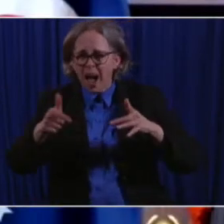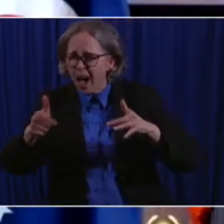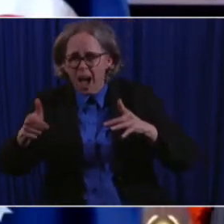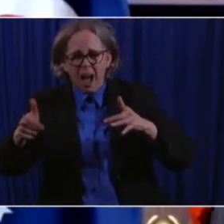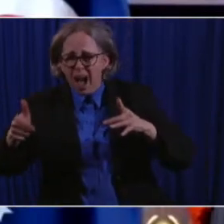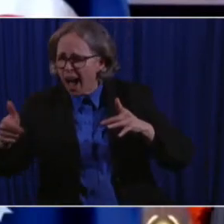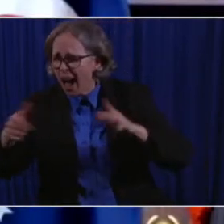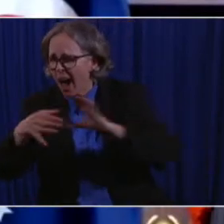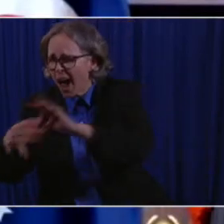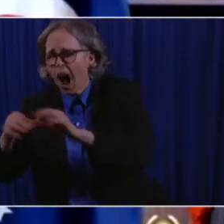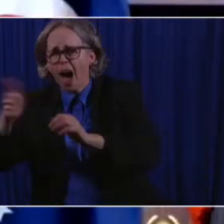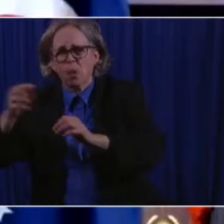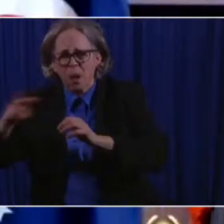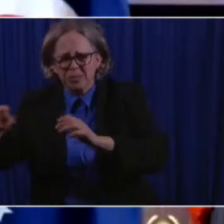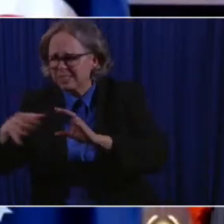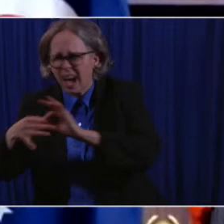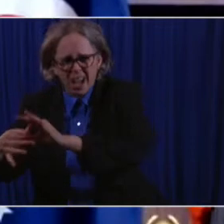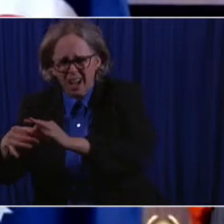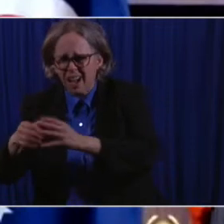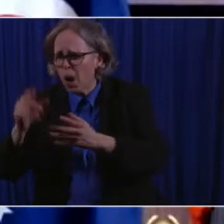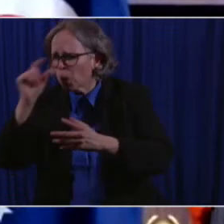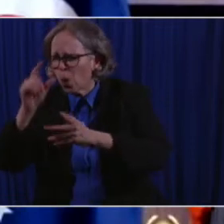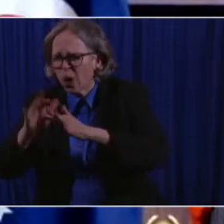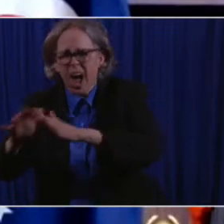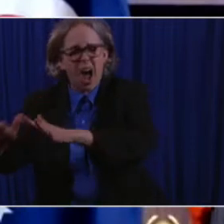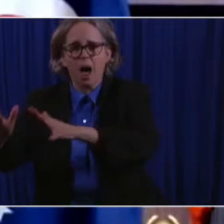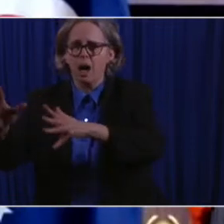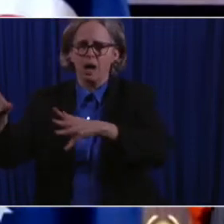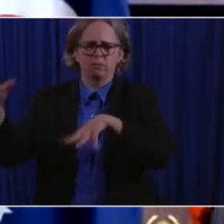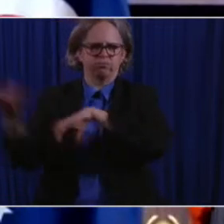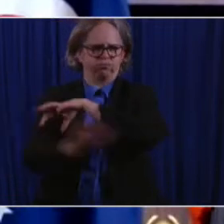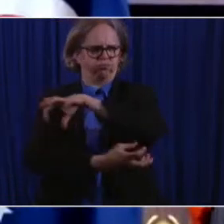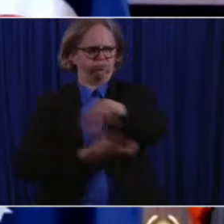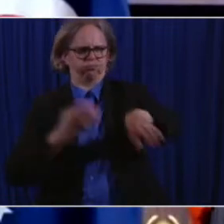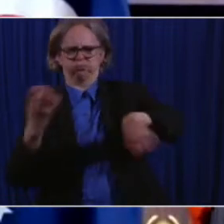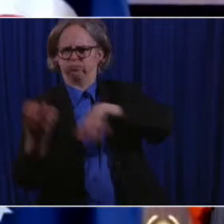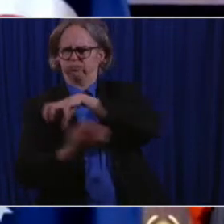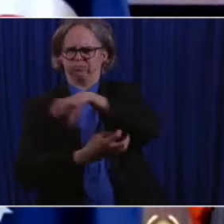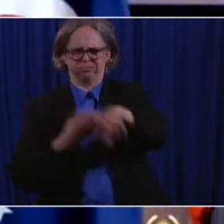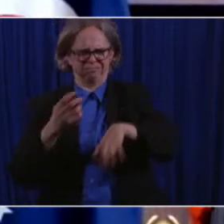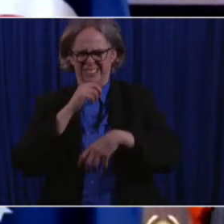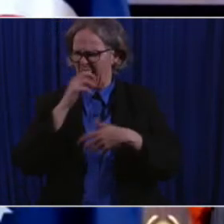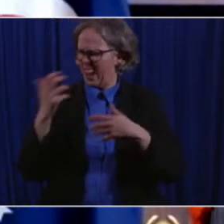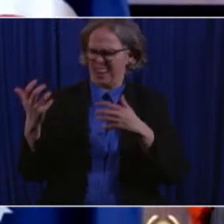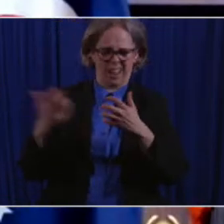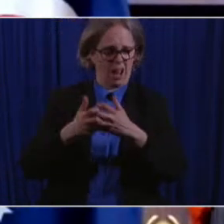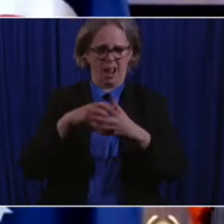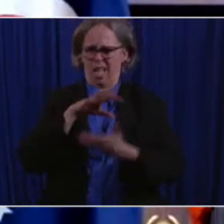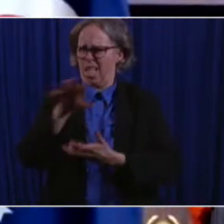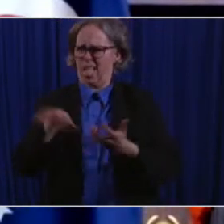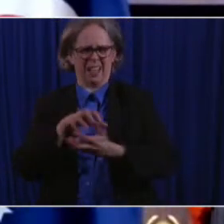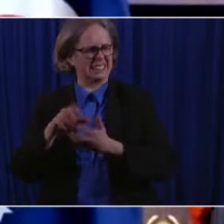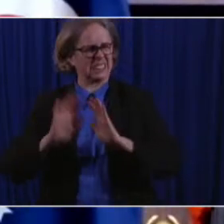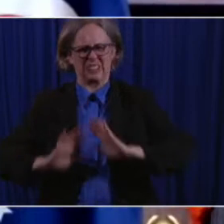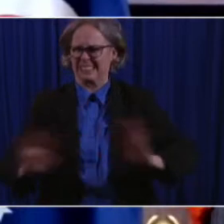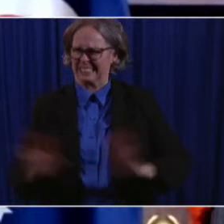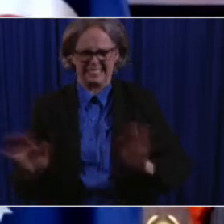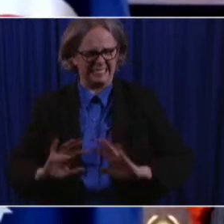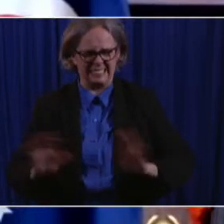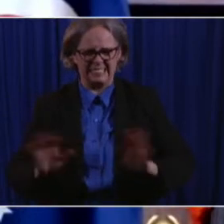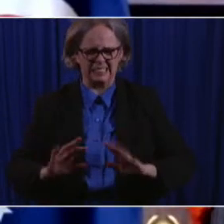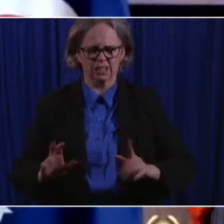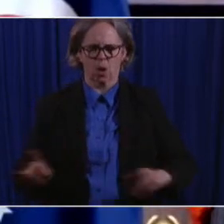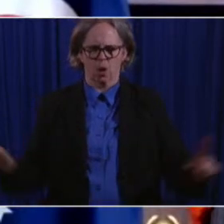lot less thorough of a search about what you were actually looking for on the BMV website. You had to go to the search feature.